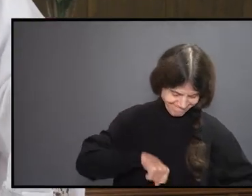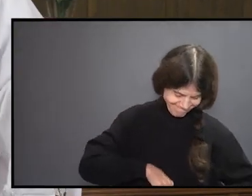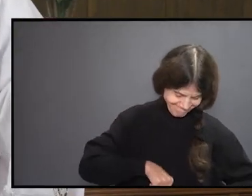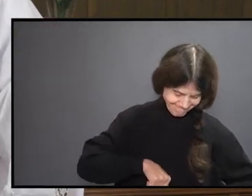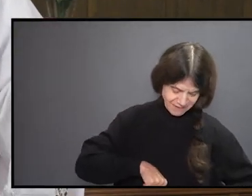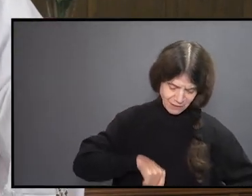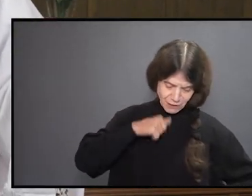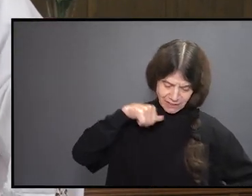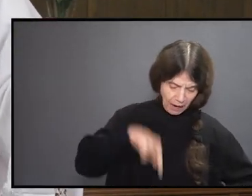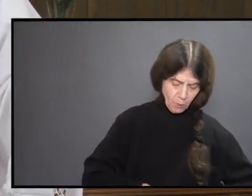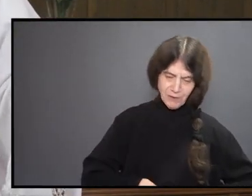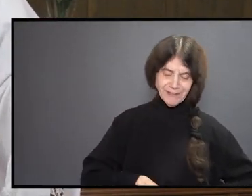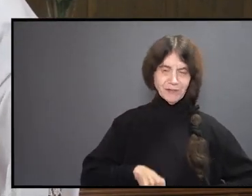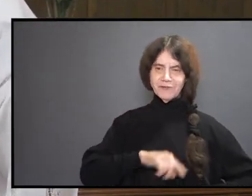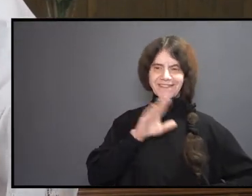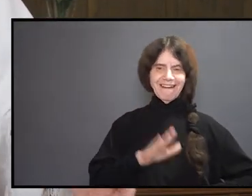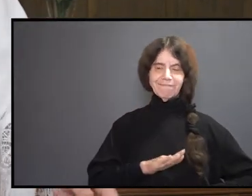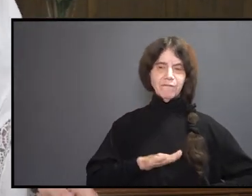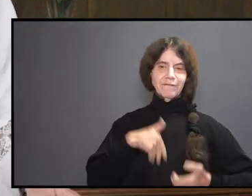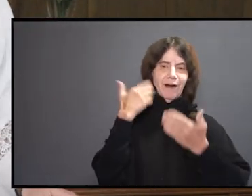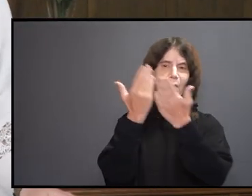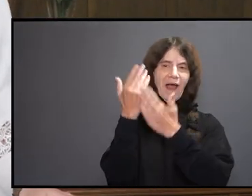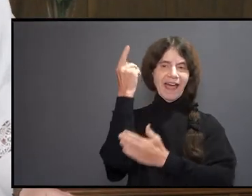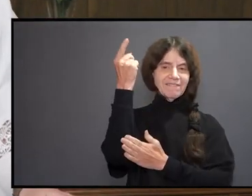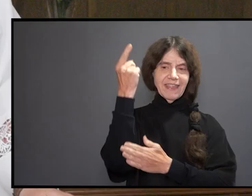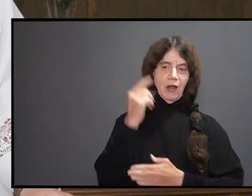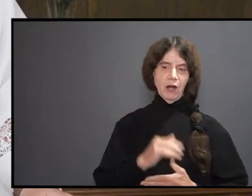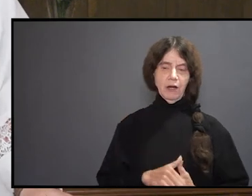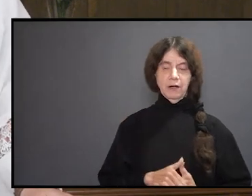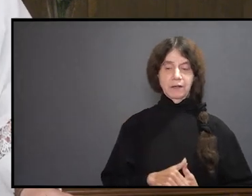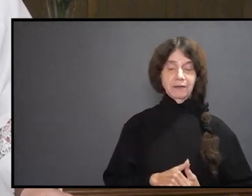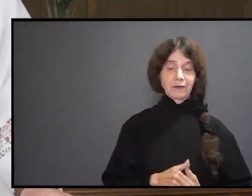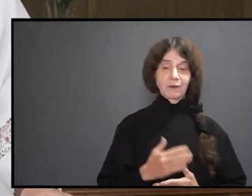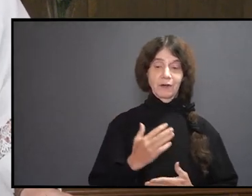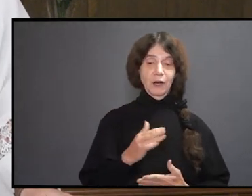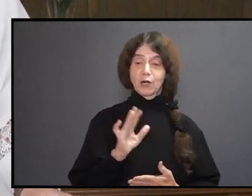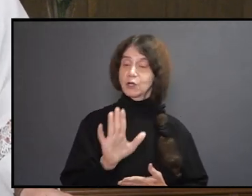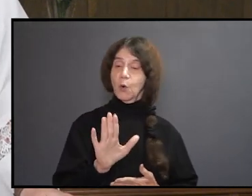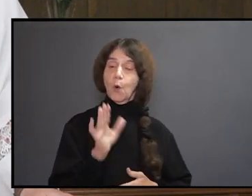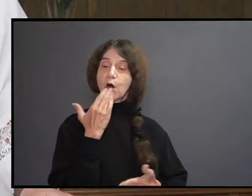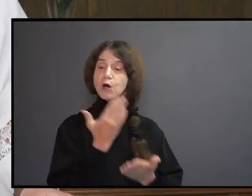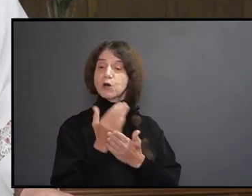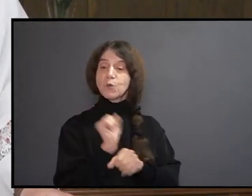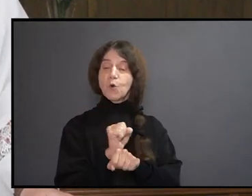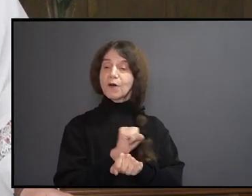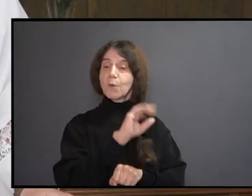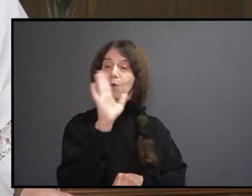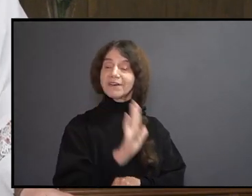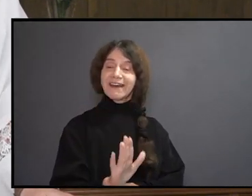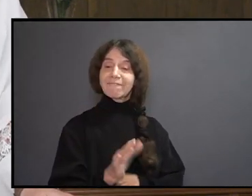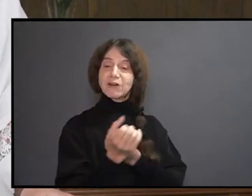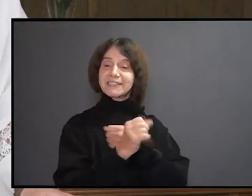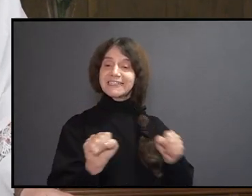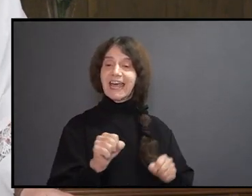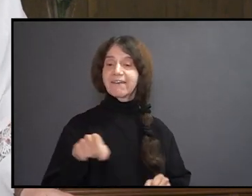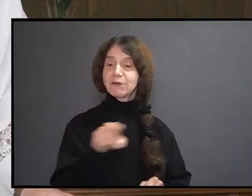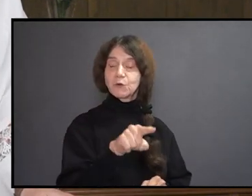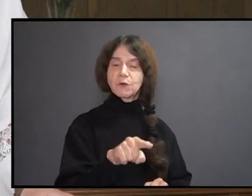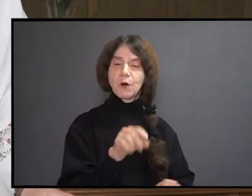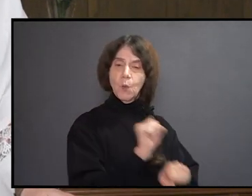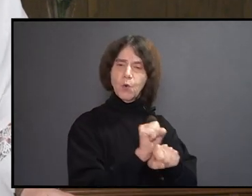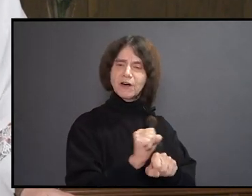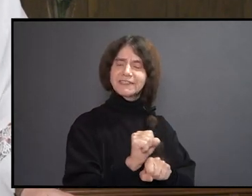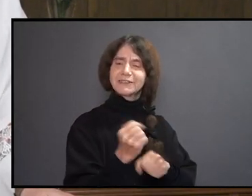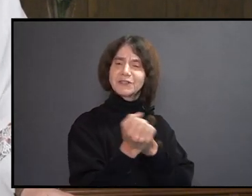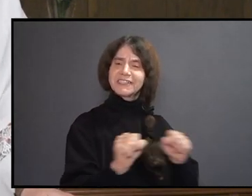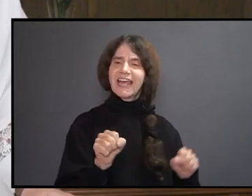to get there that way. The reason is because your good works are not enough to save you. In order for works to